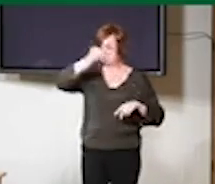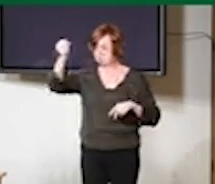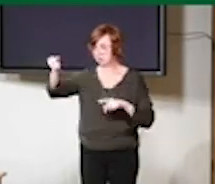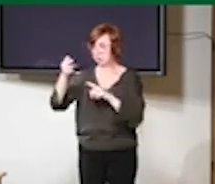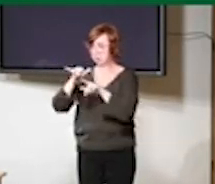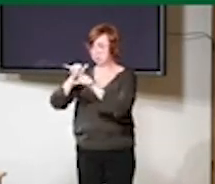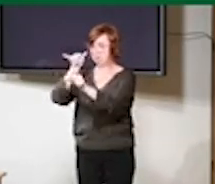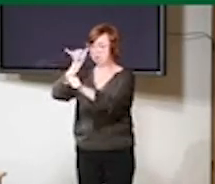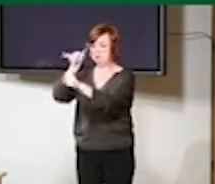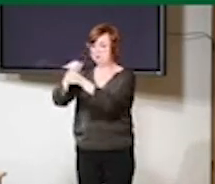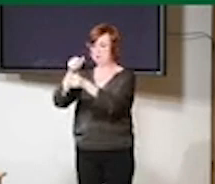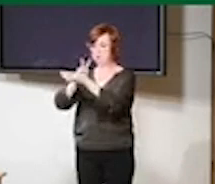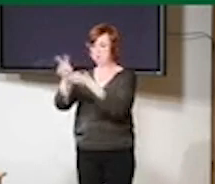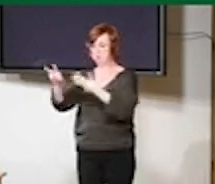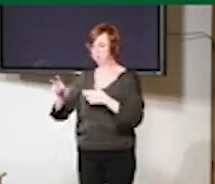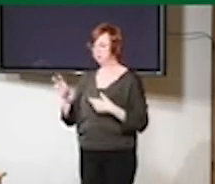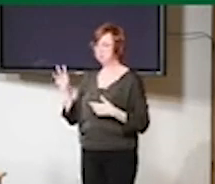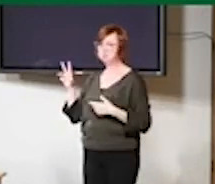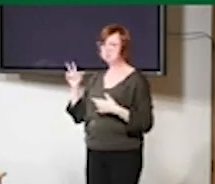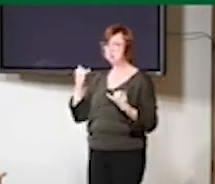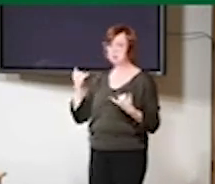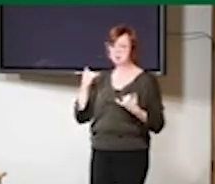like that, but certainly